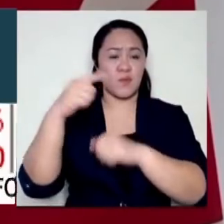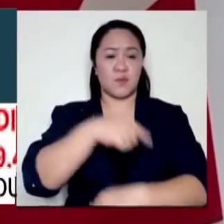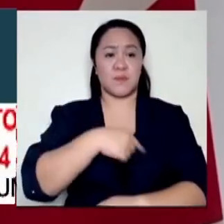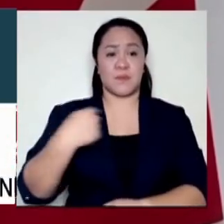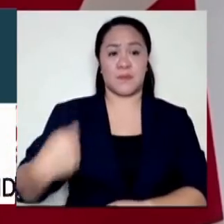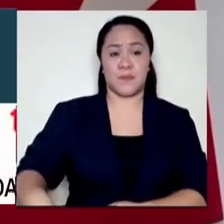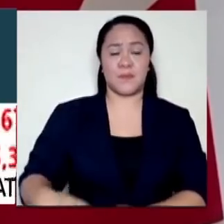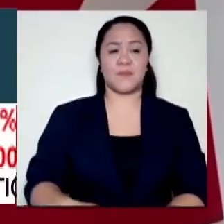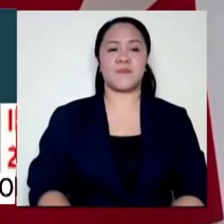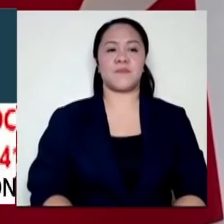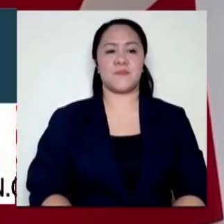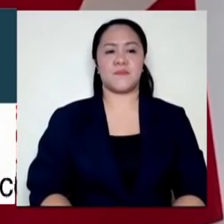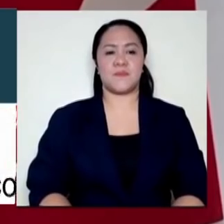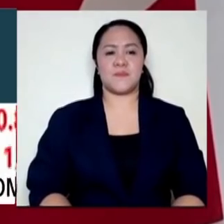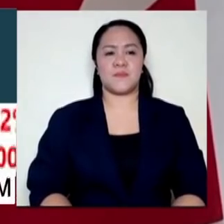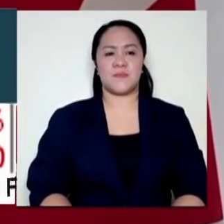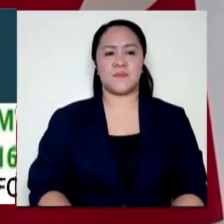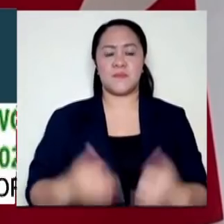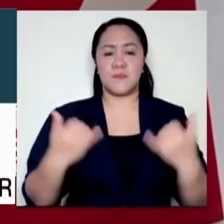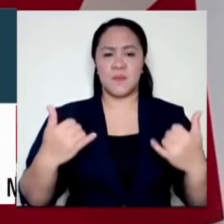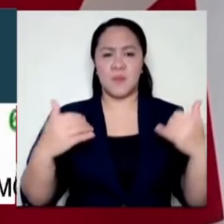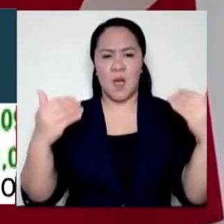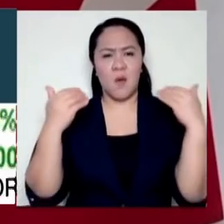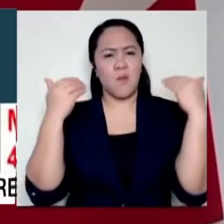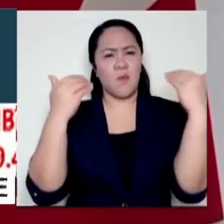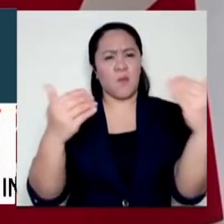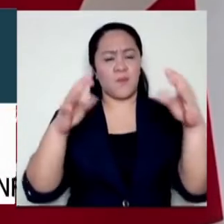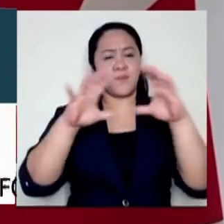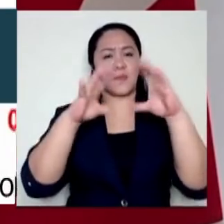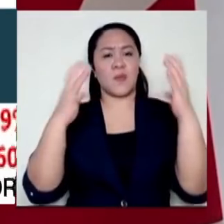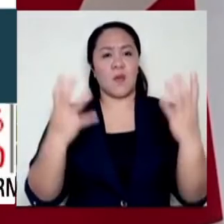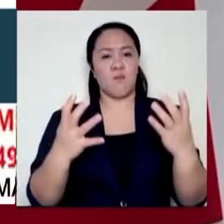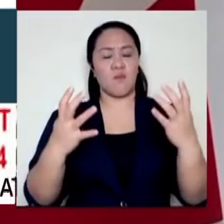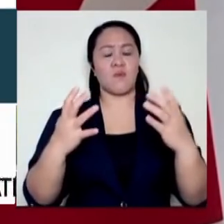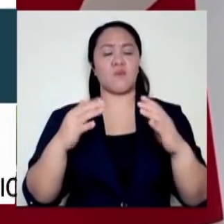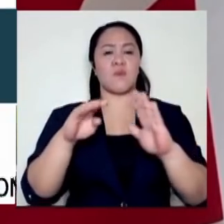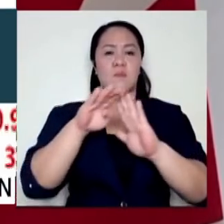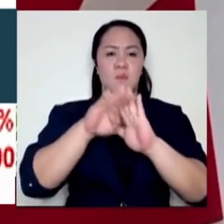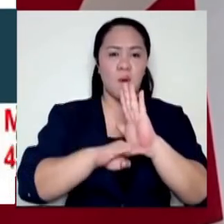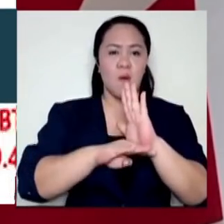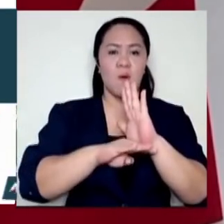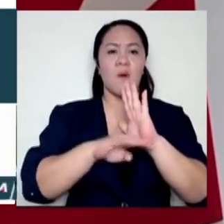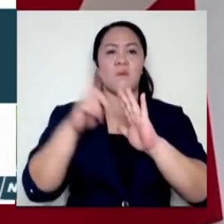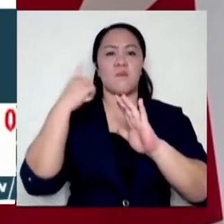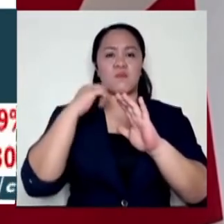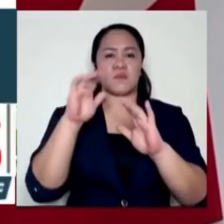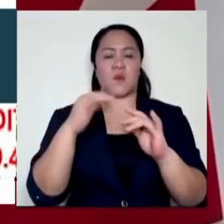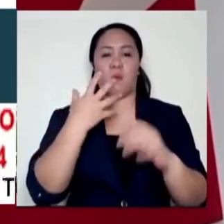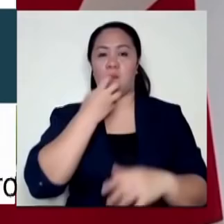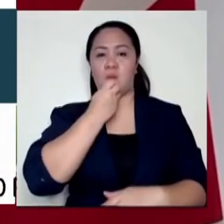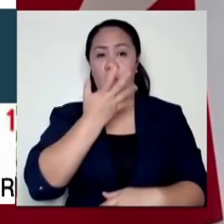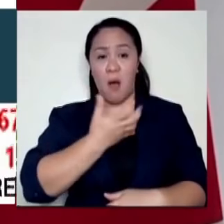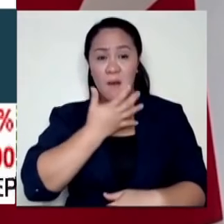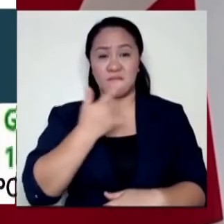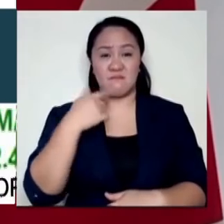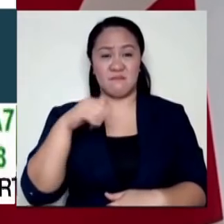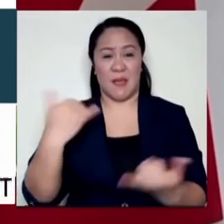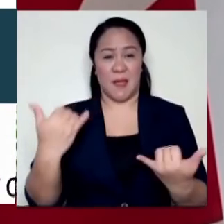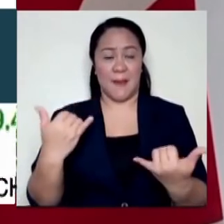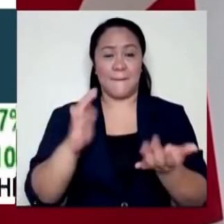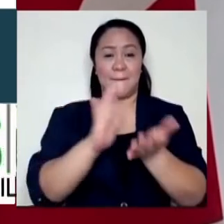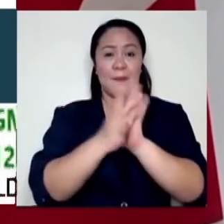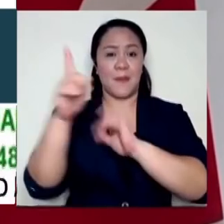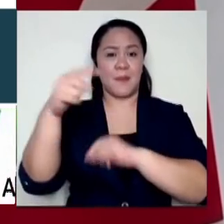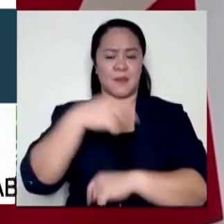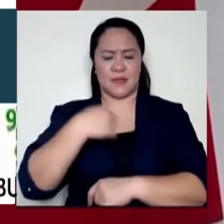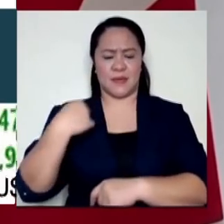We cannot keep the world to less than 1.5 degrees of warming unless China is part of the conversation and